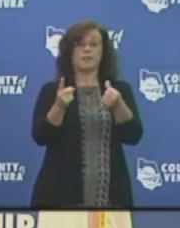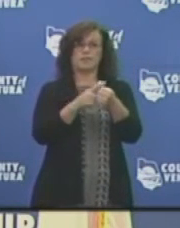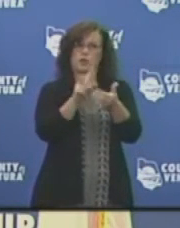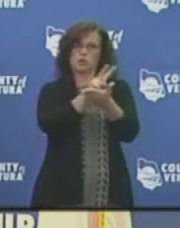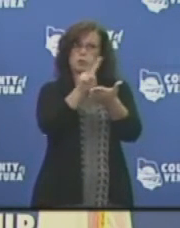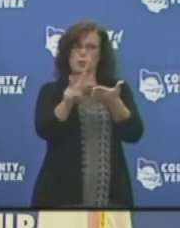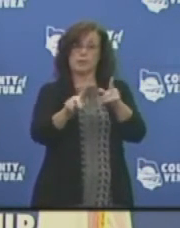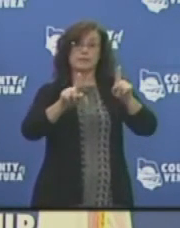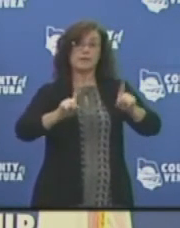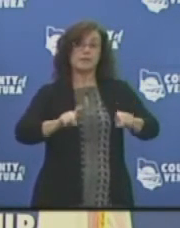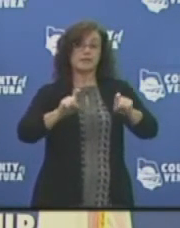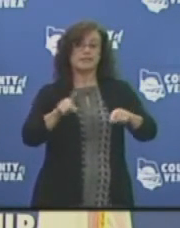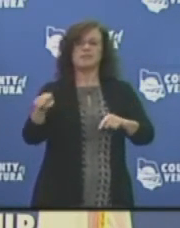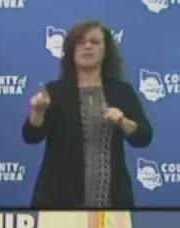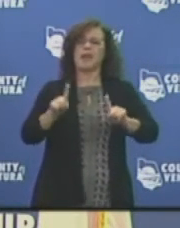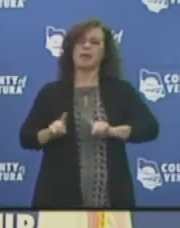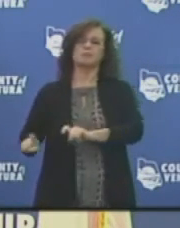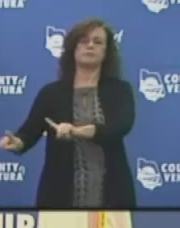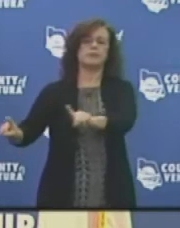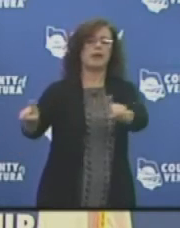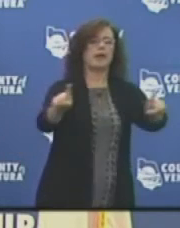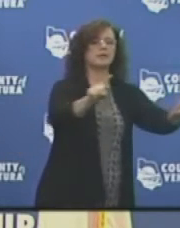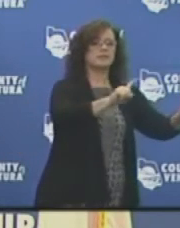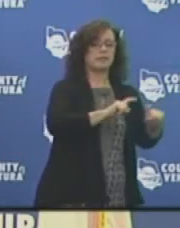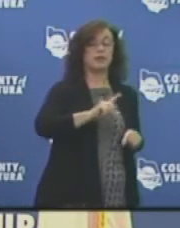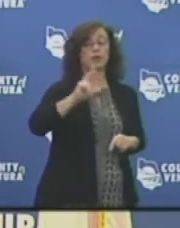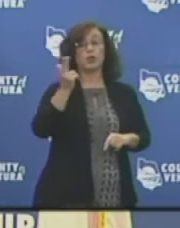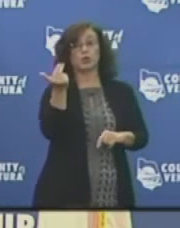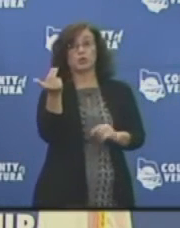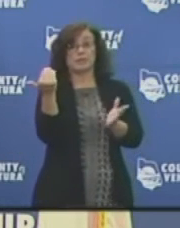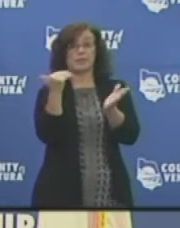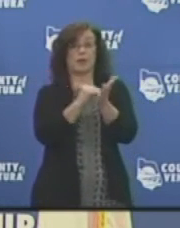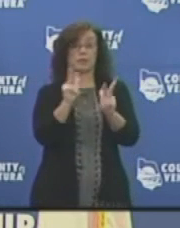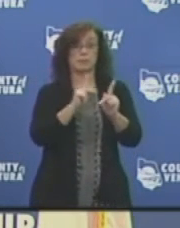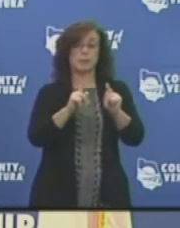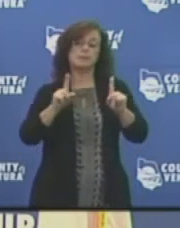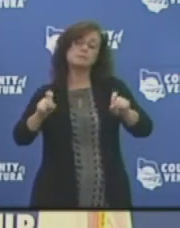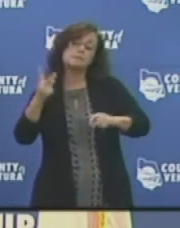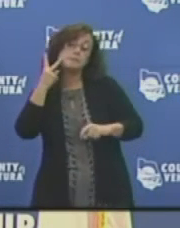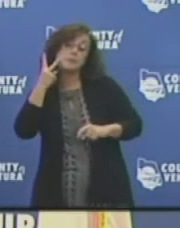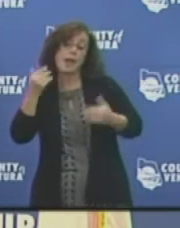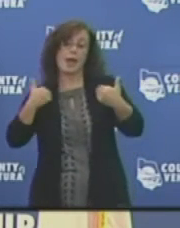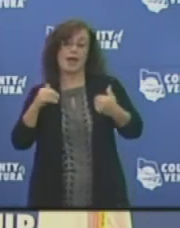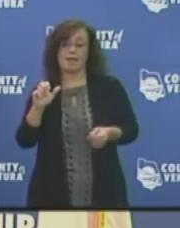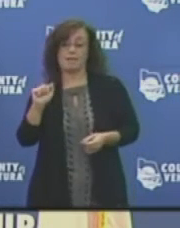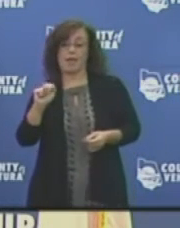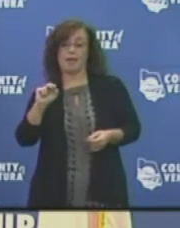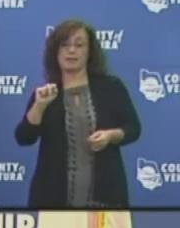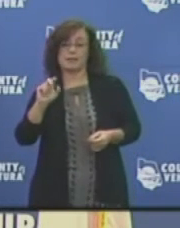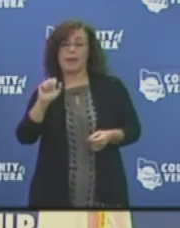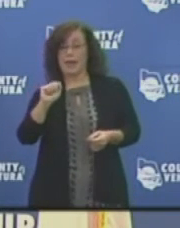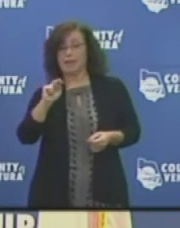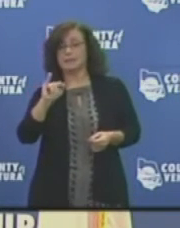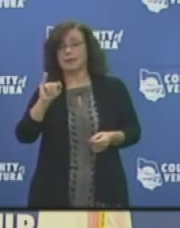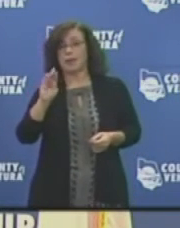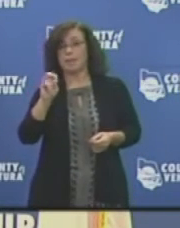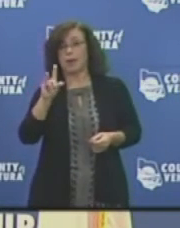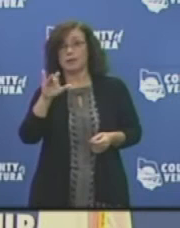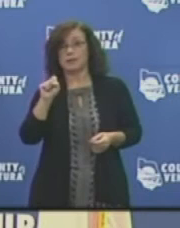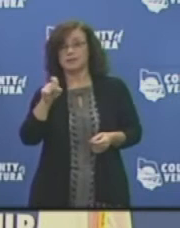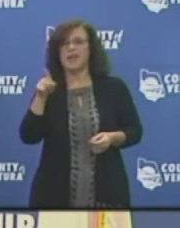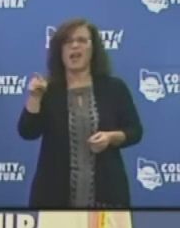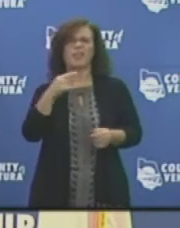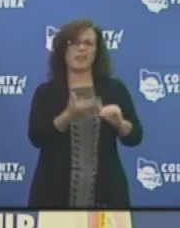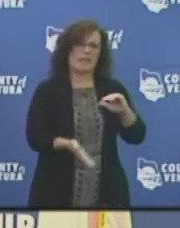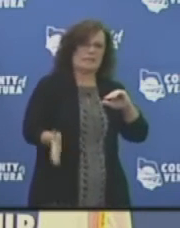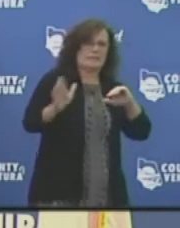over 13,000 individuals for antibodies. And special care was taken to oversample those communities